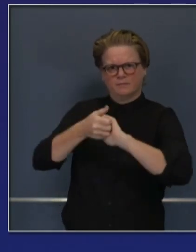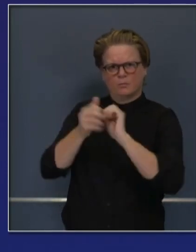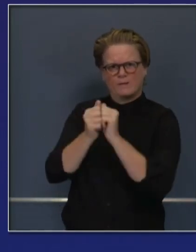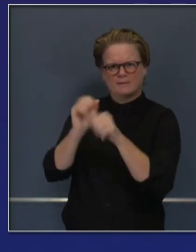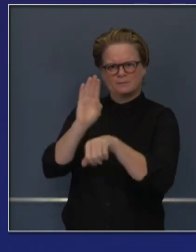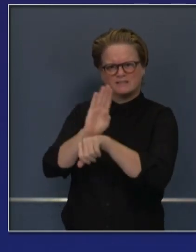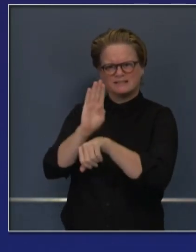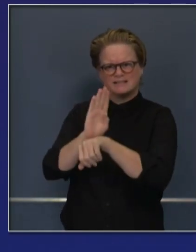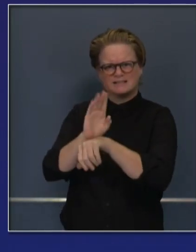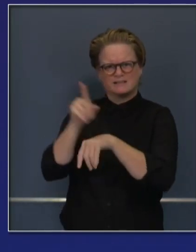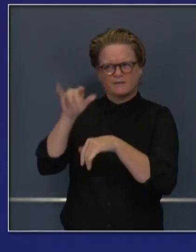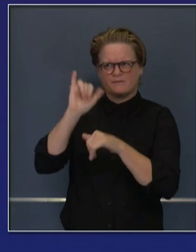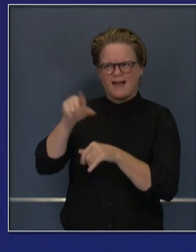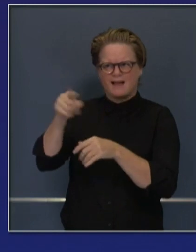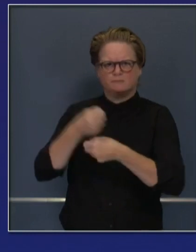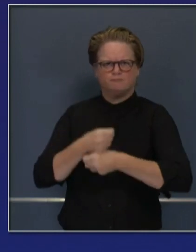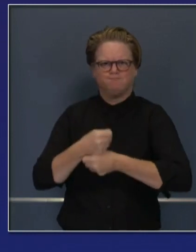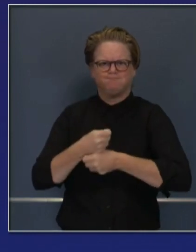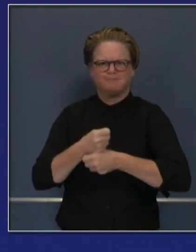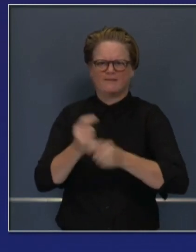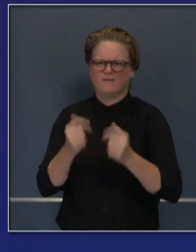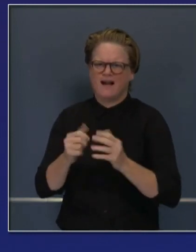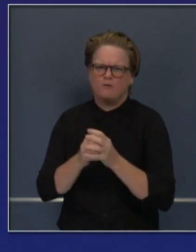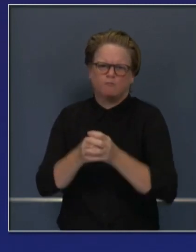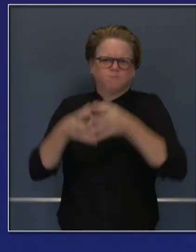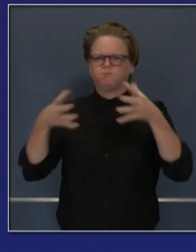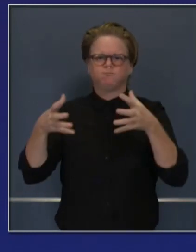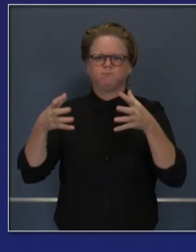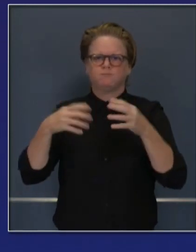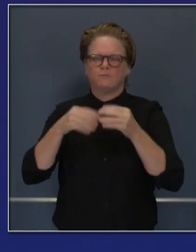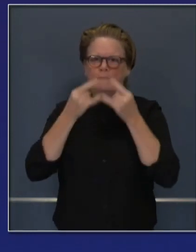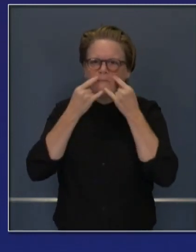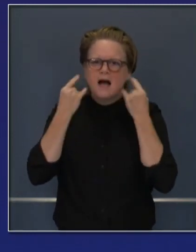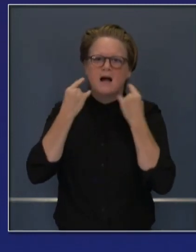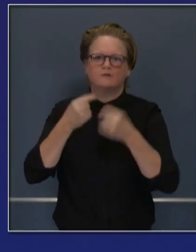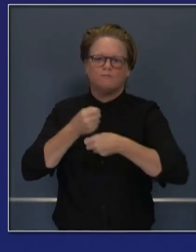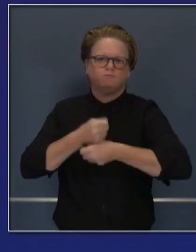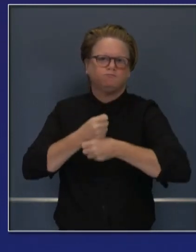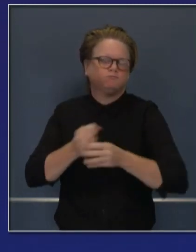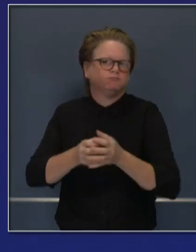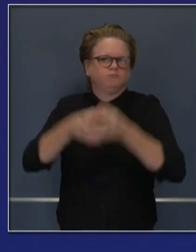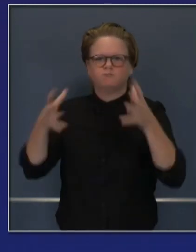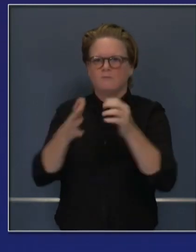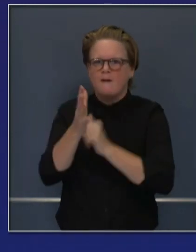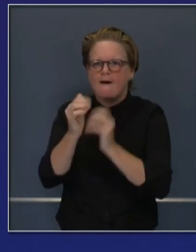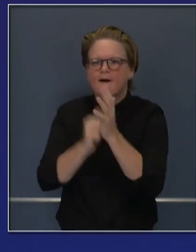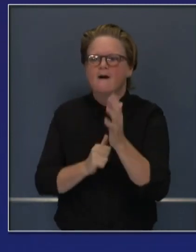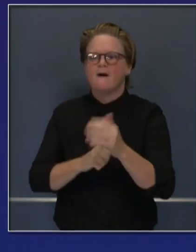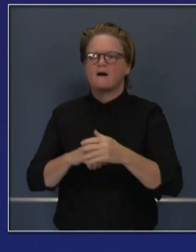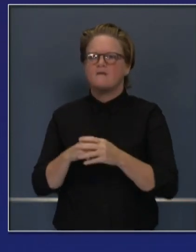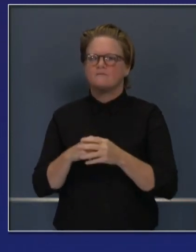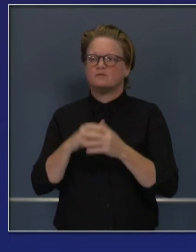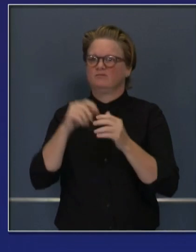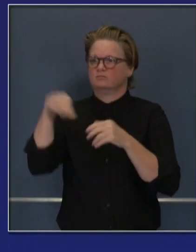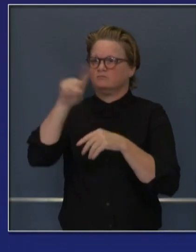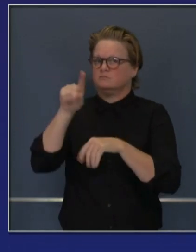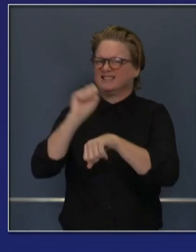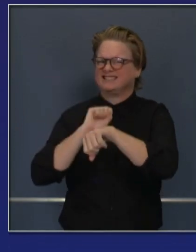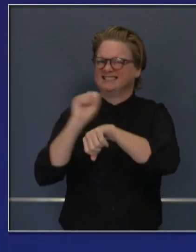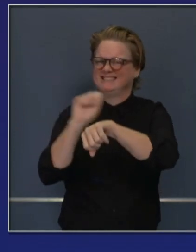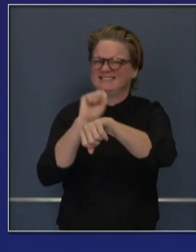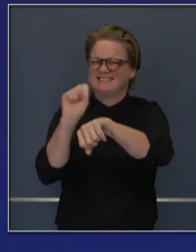like. Our inventory is substantially greater than it's ever been. Just take a look at the total number of N95